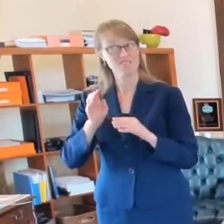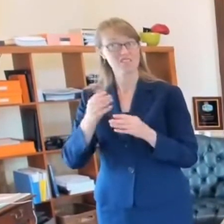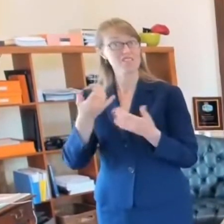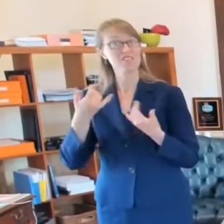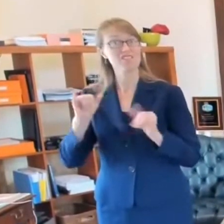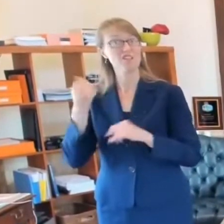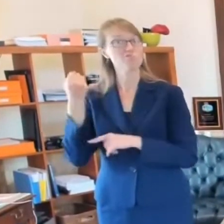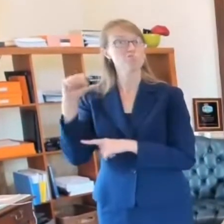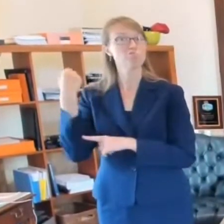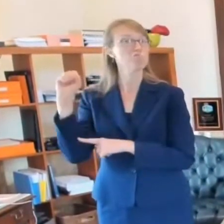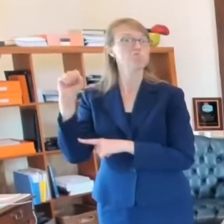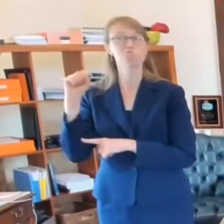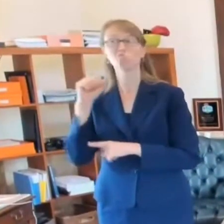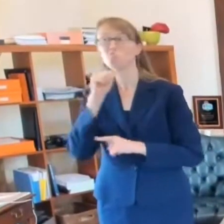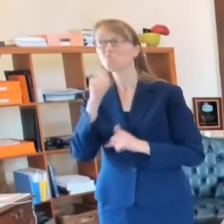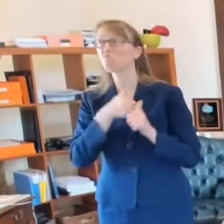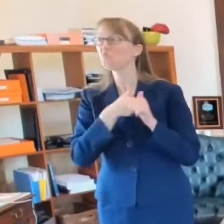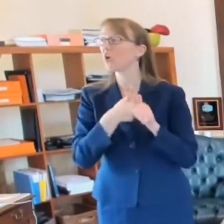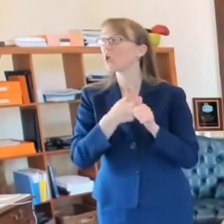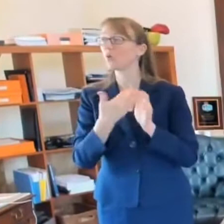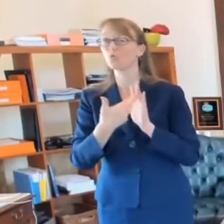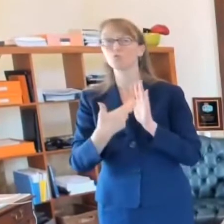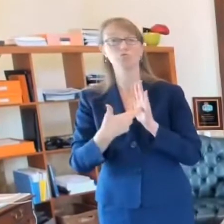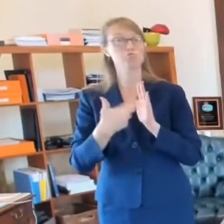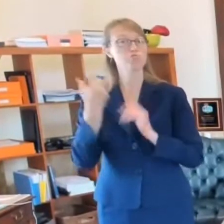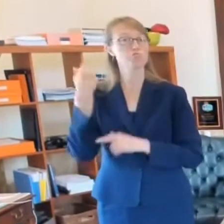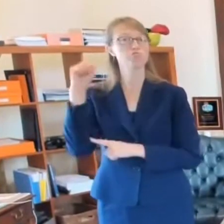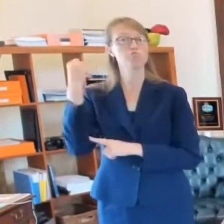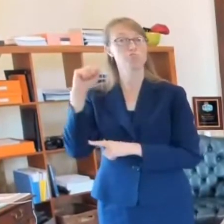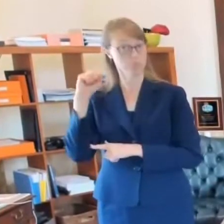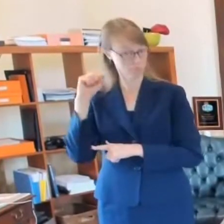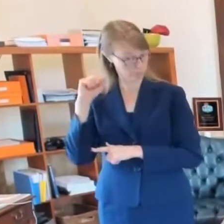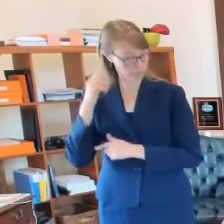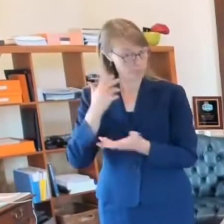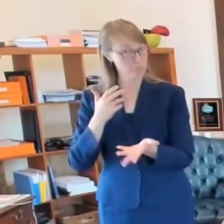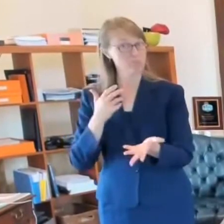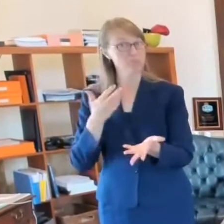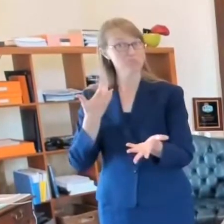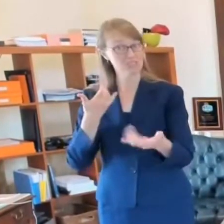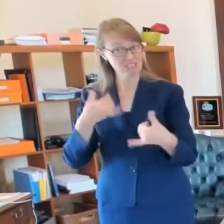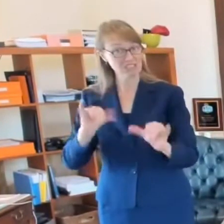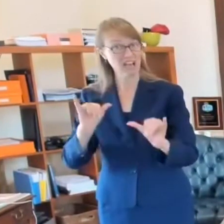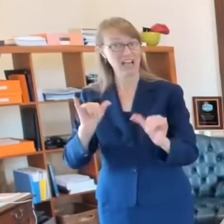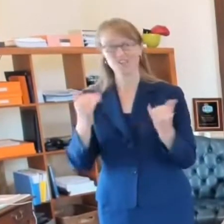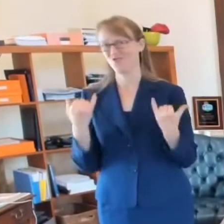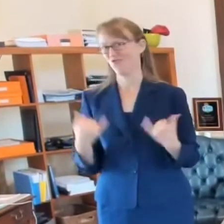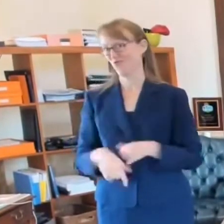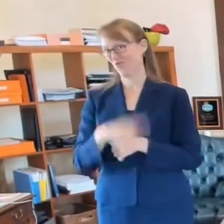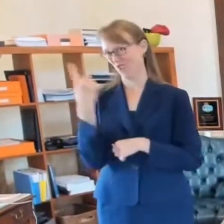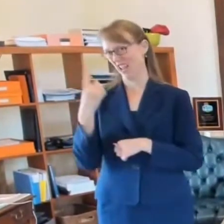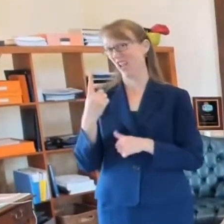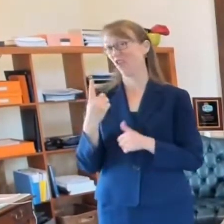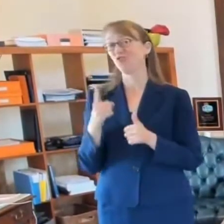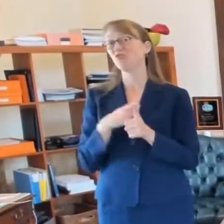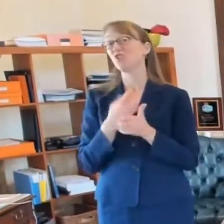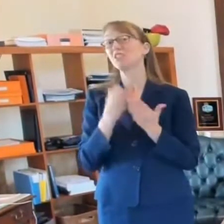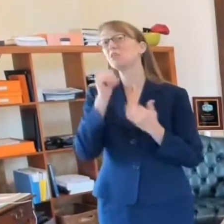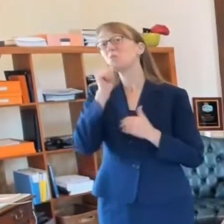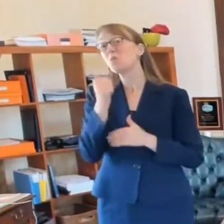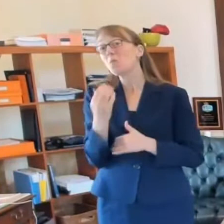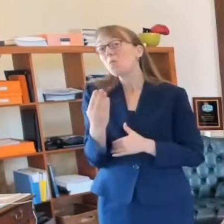guidelines. And so today, later on this afternoon or first thing tomorrow morning, our health department will be